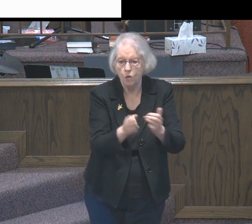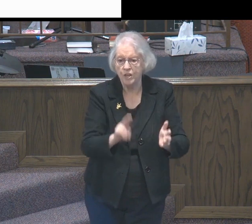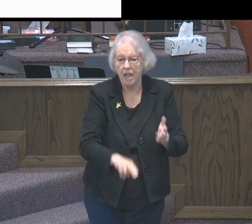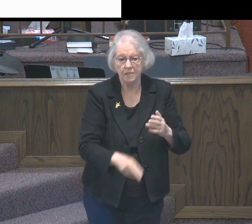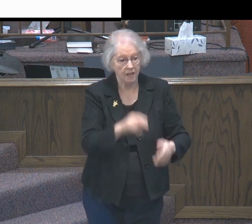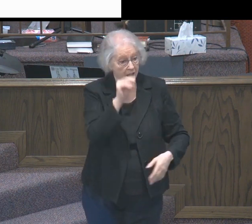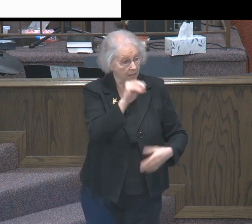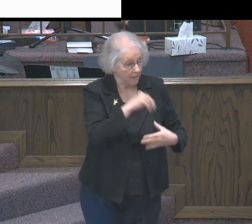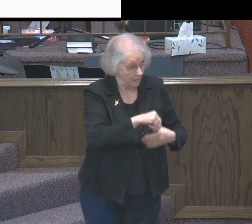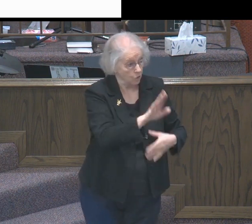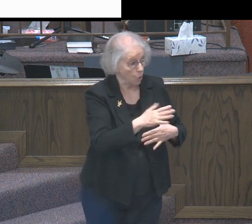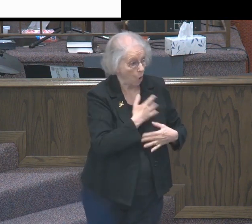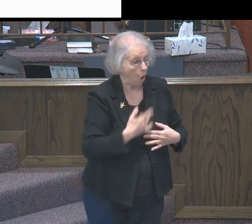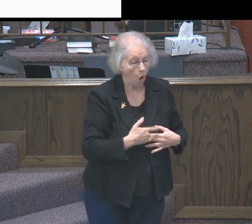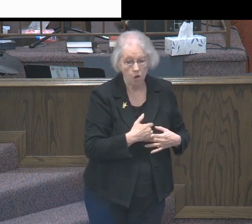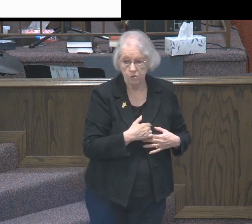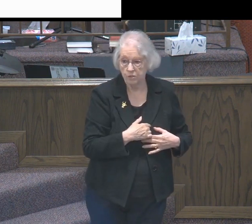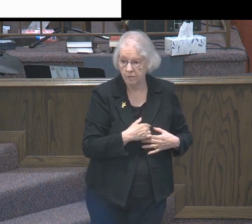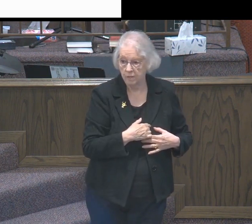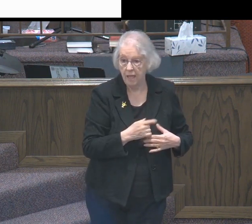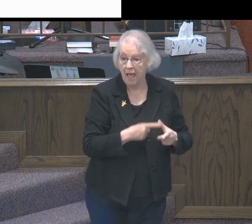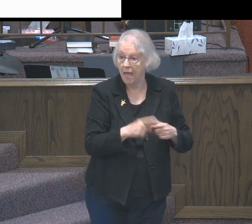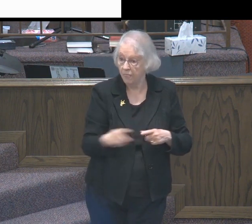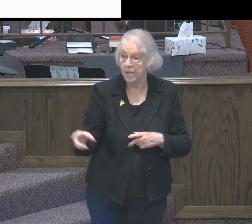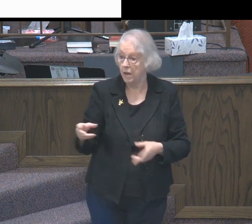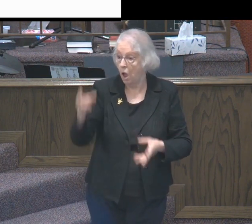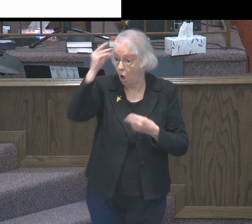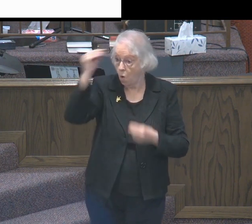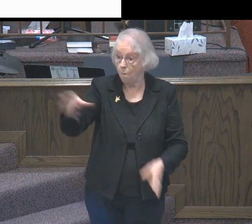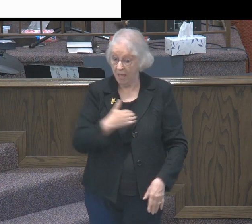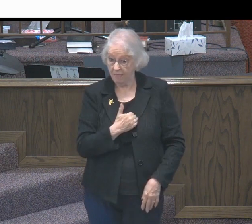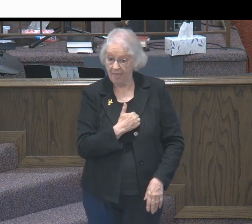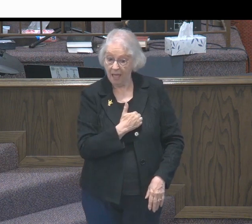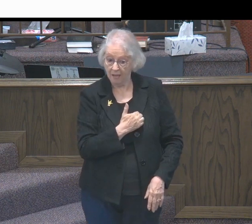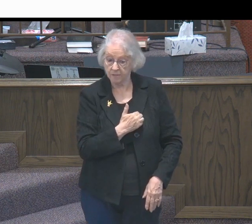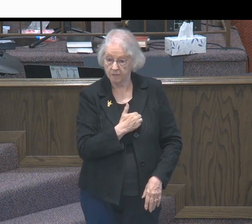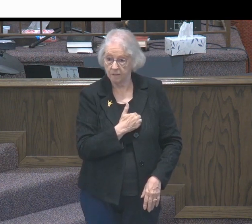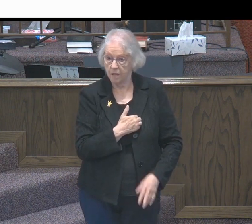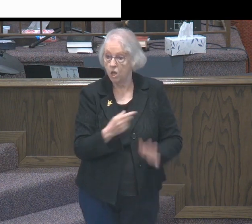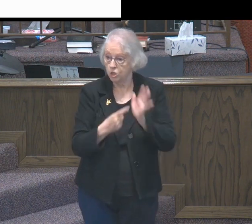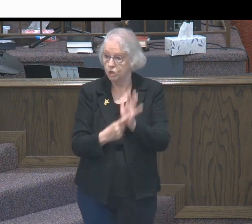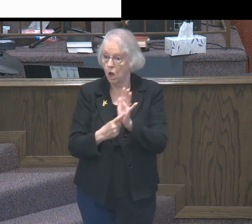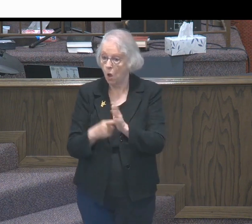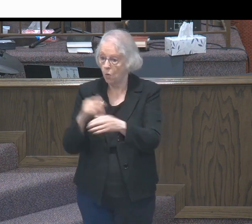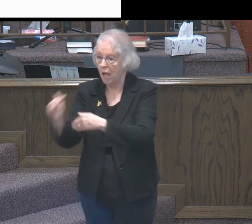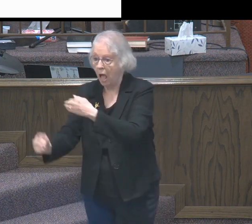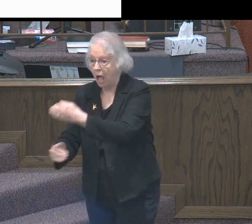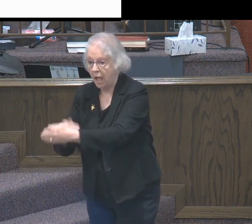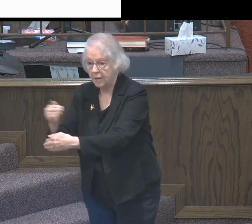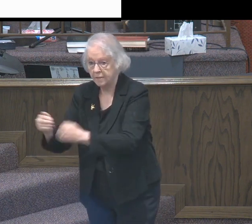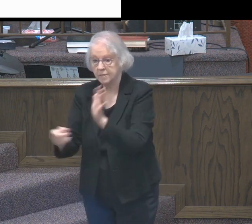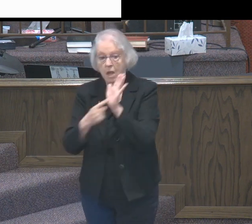our interpretation, to be our interpretation of the law. You see, the scribal interpretation, or man's law, if you will, it